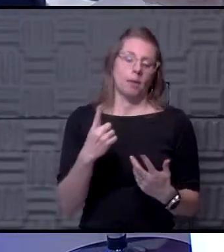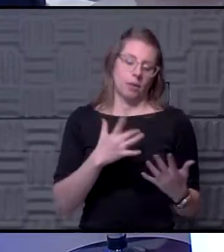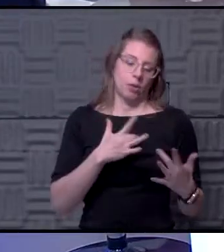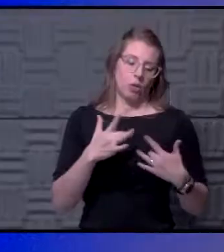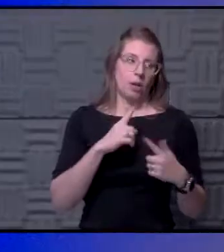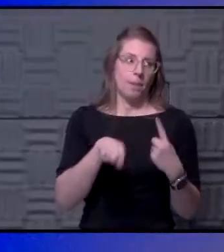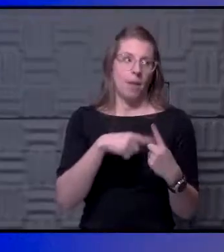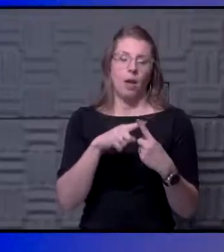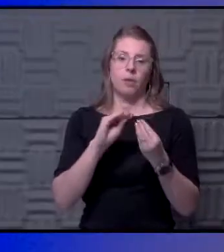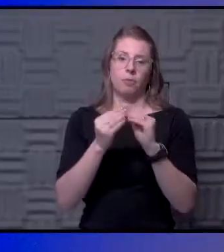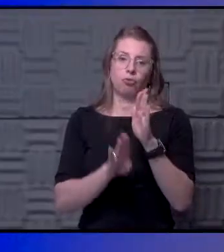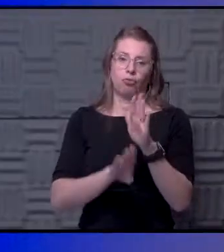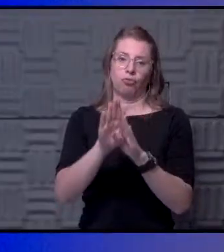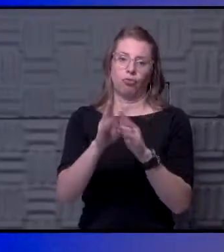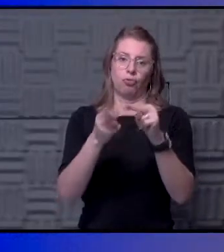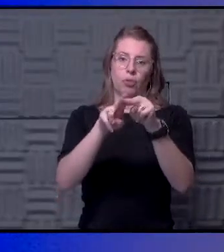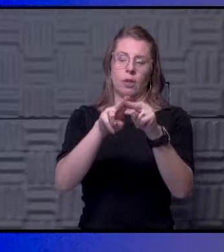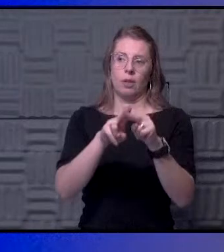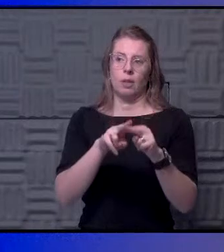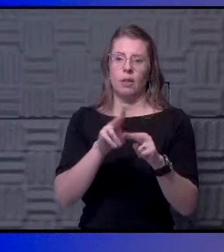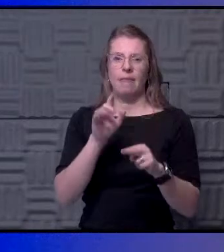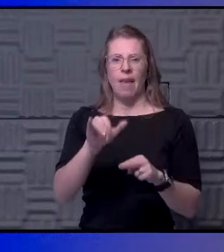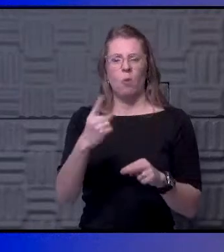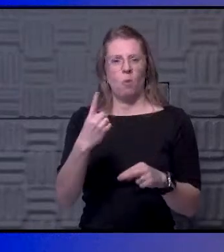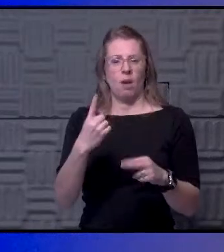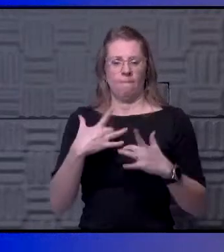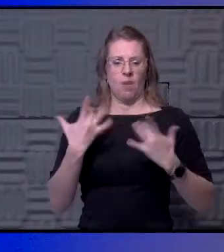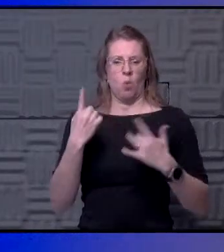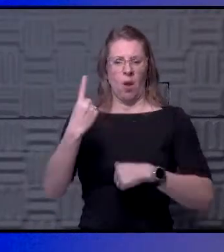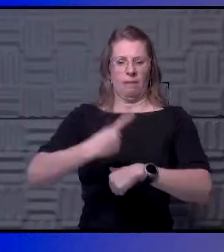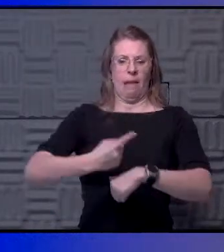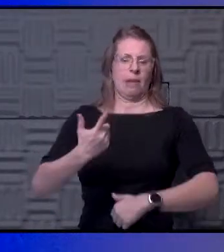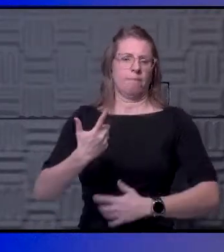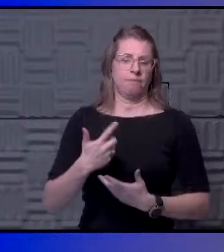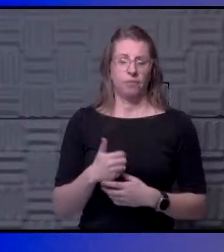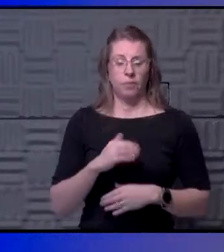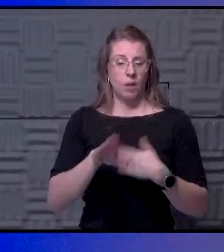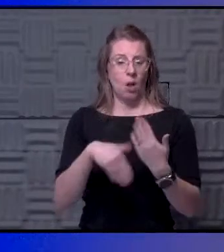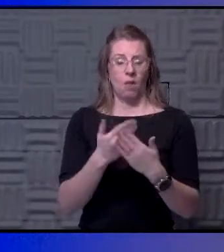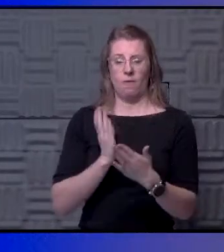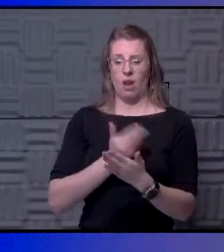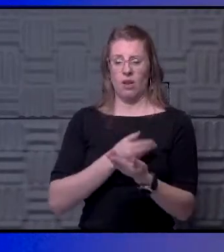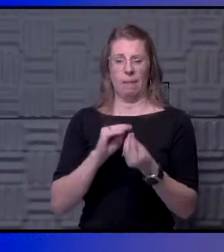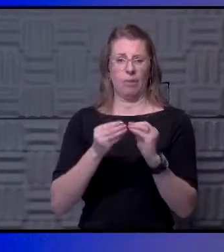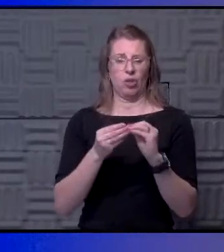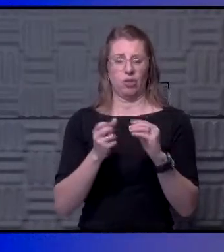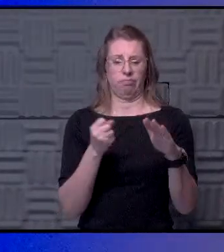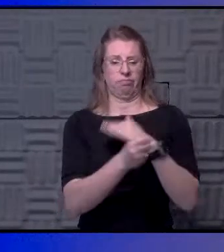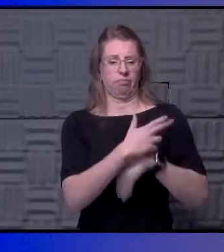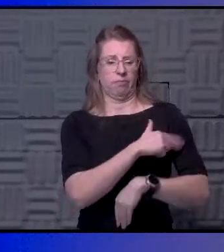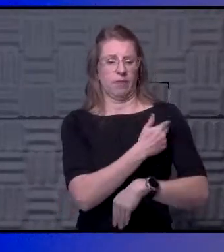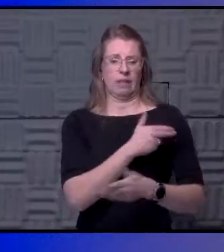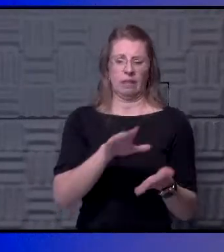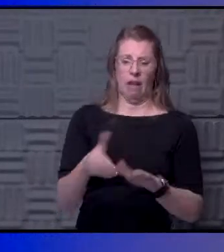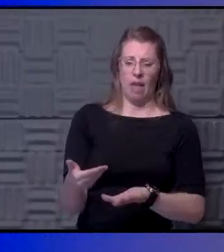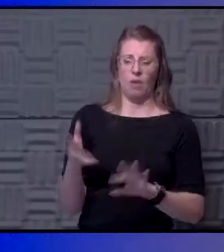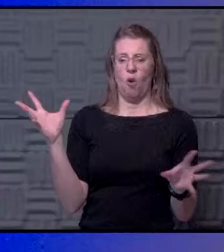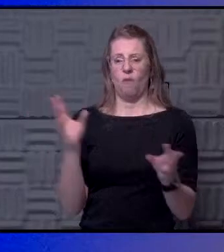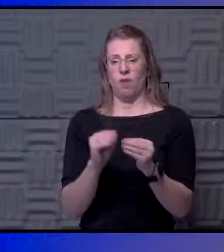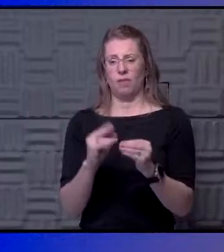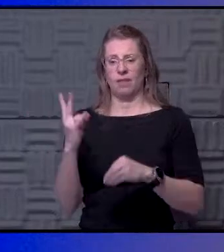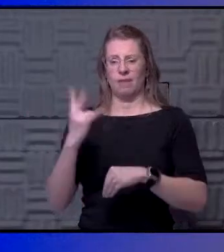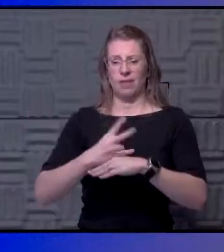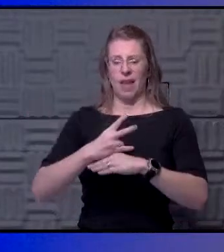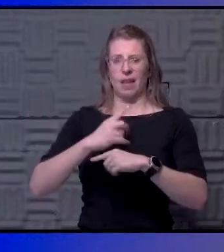surges, but I think that one event, that one day, all of our numbers, hospitalizations, deaths, and overall